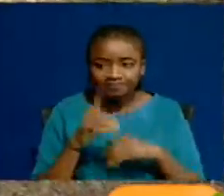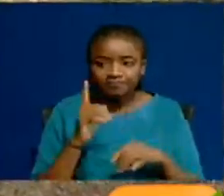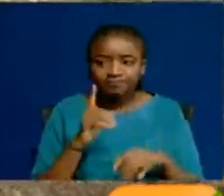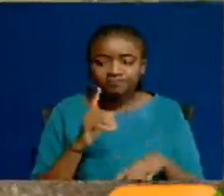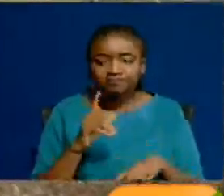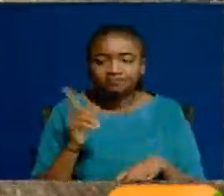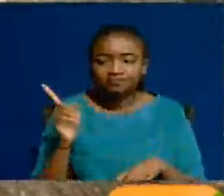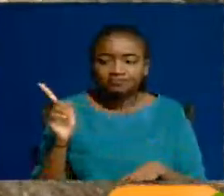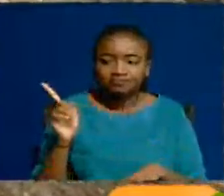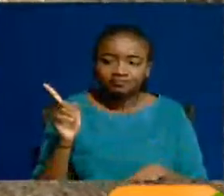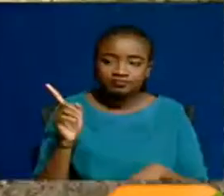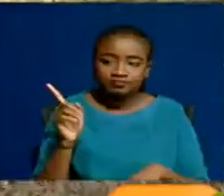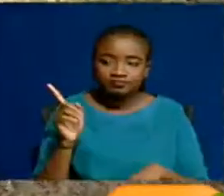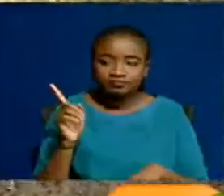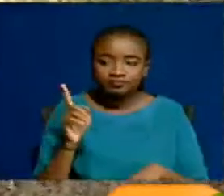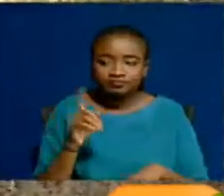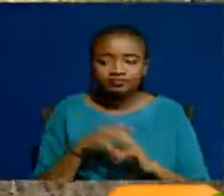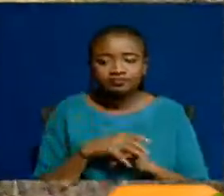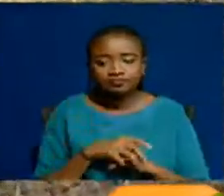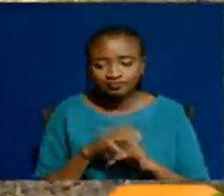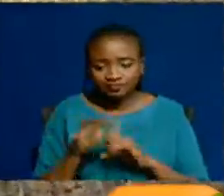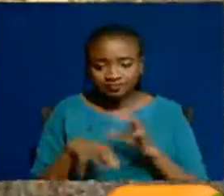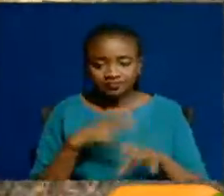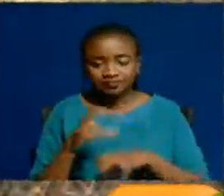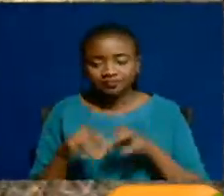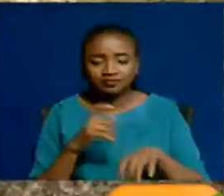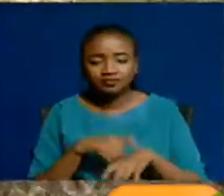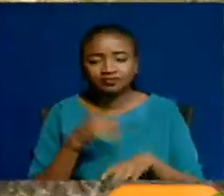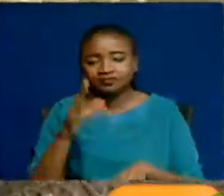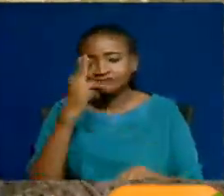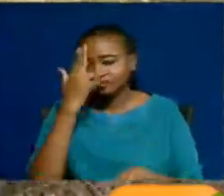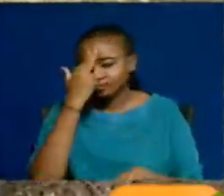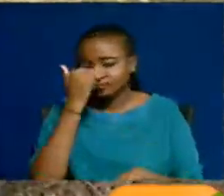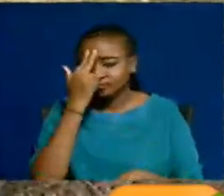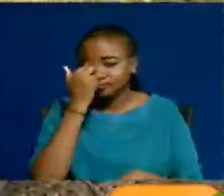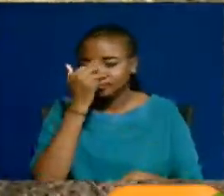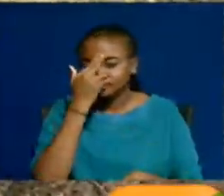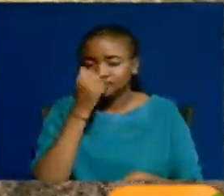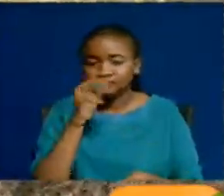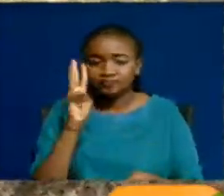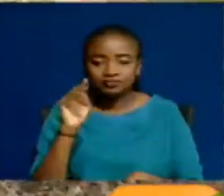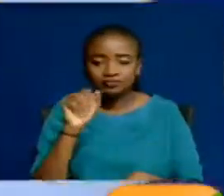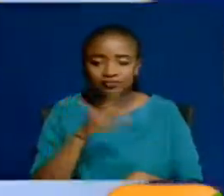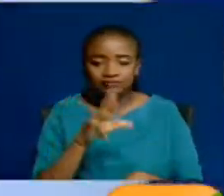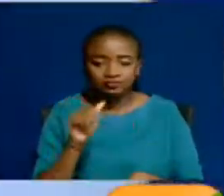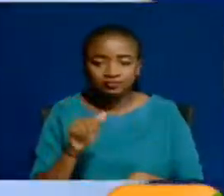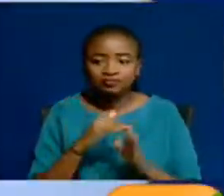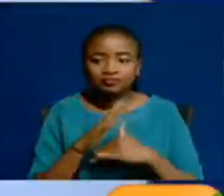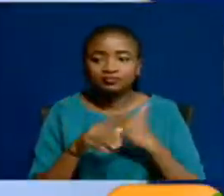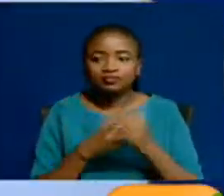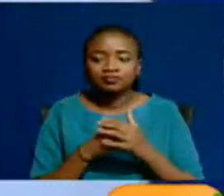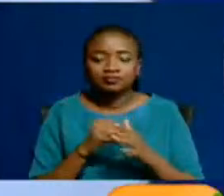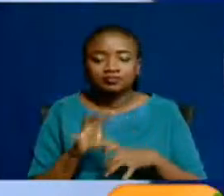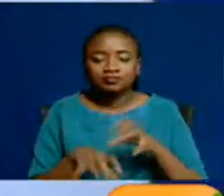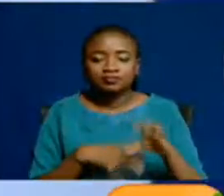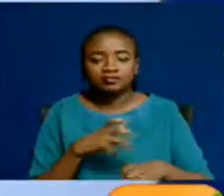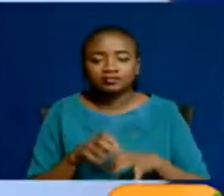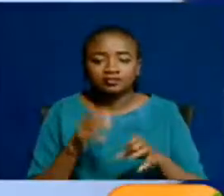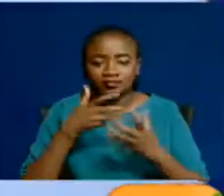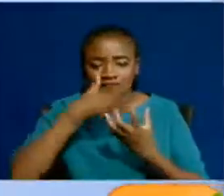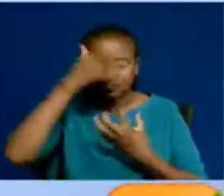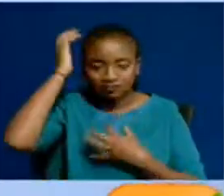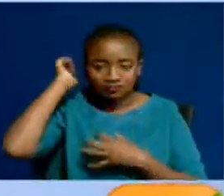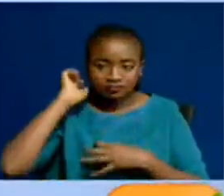wildebeest in the Masai Mara, and all animals that have been killed by lions are eaten